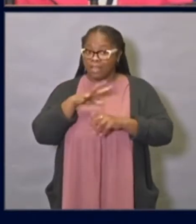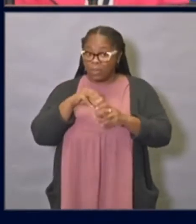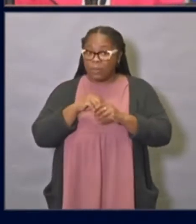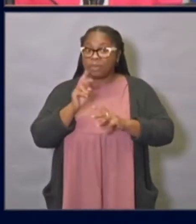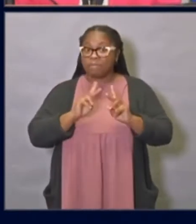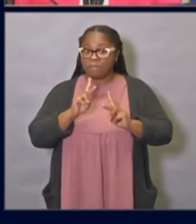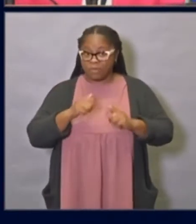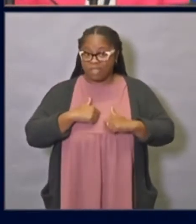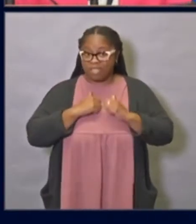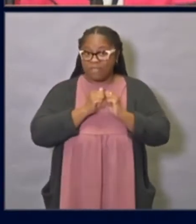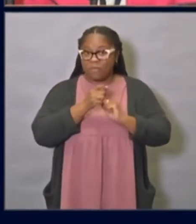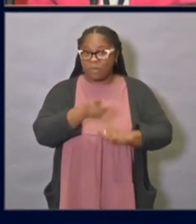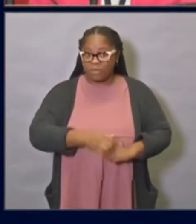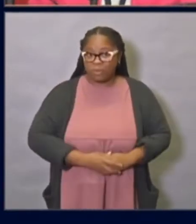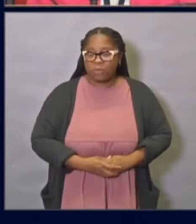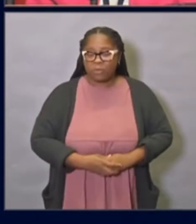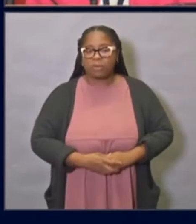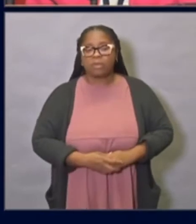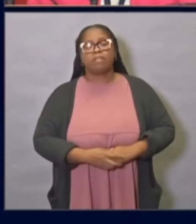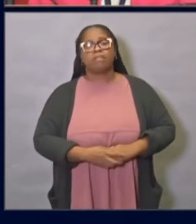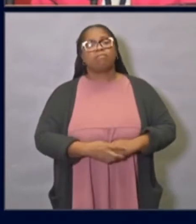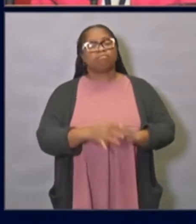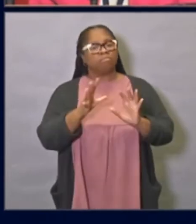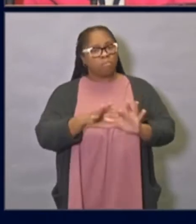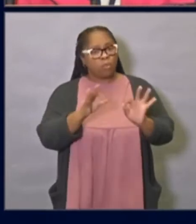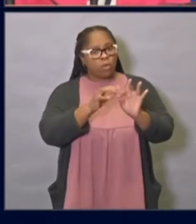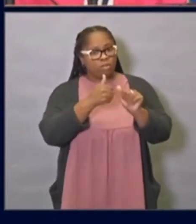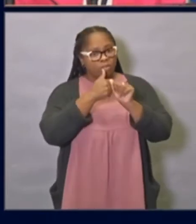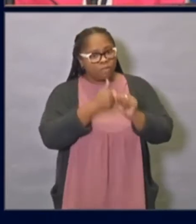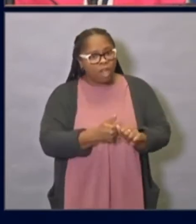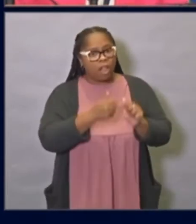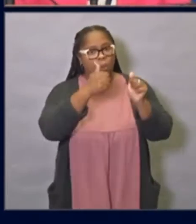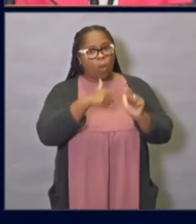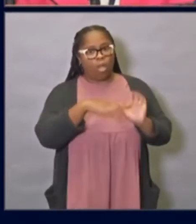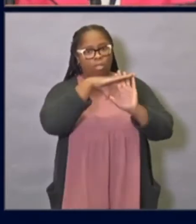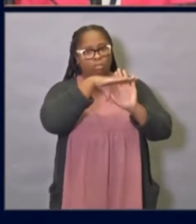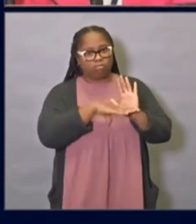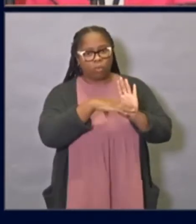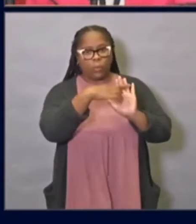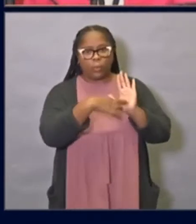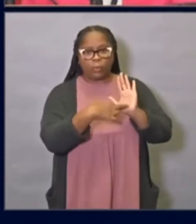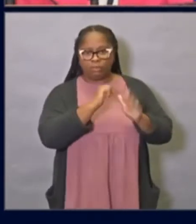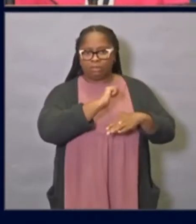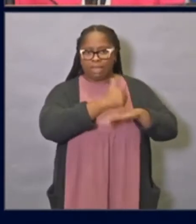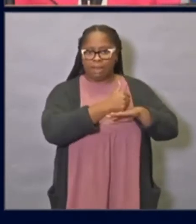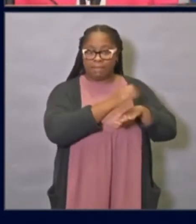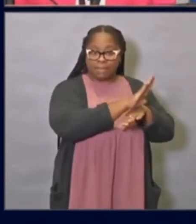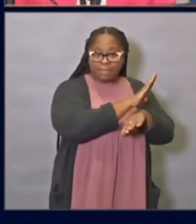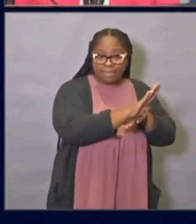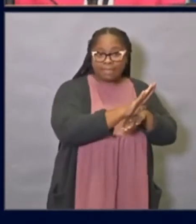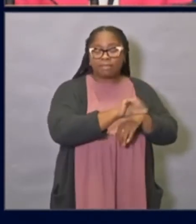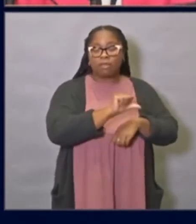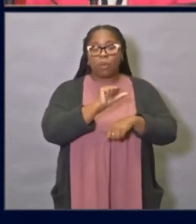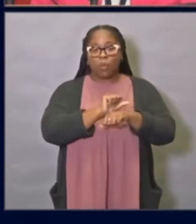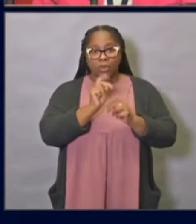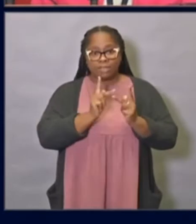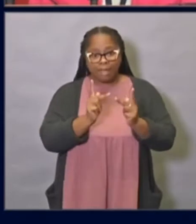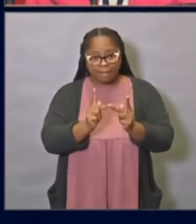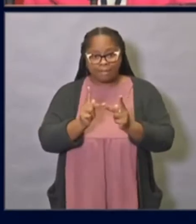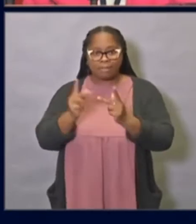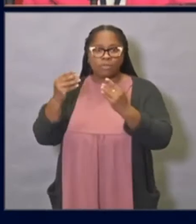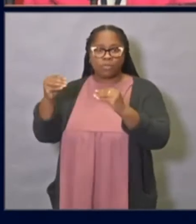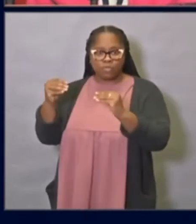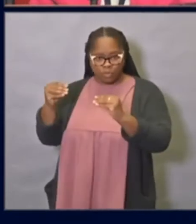own household. And make sure to follow all the rules at businesses, work sites, and retail